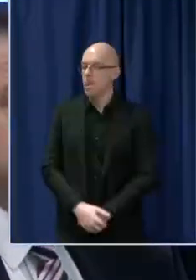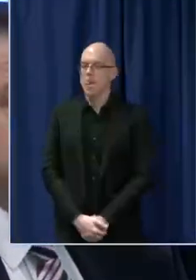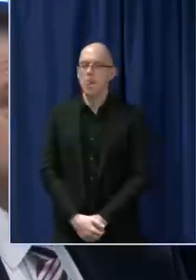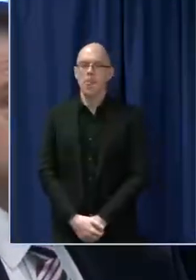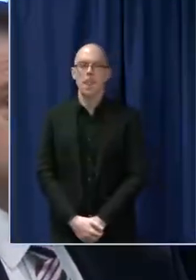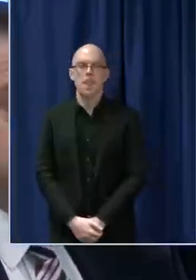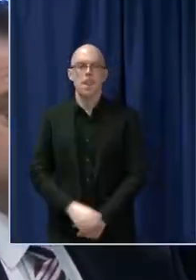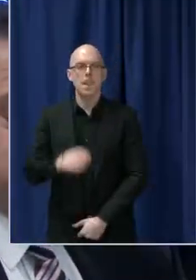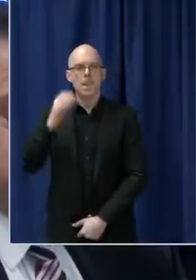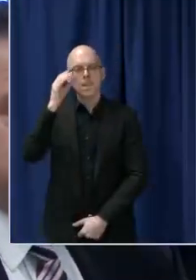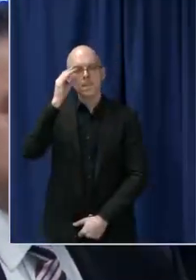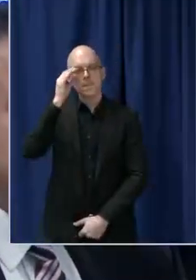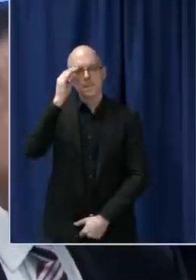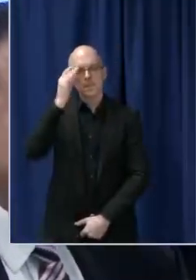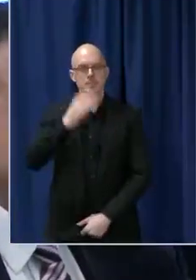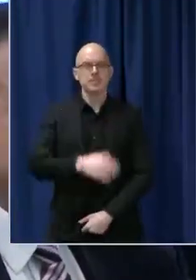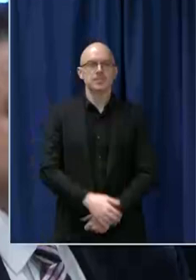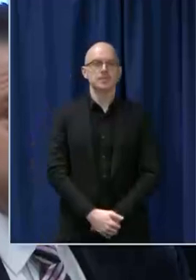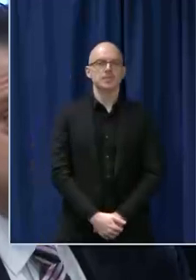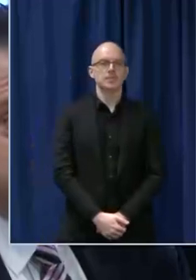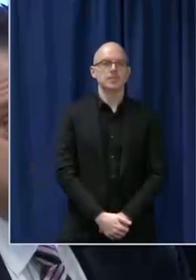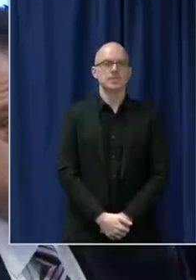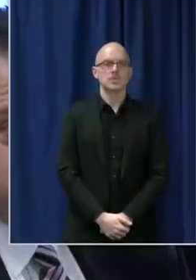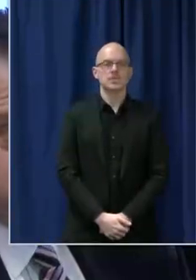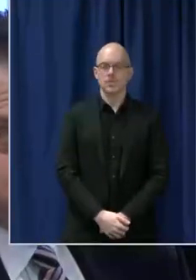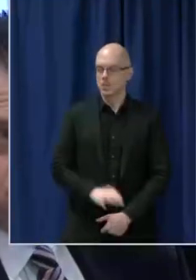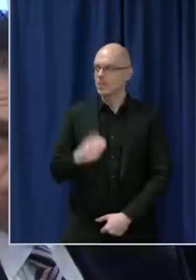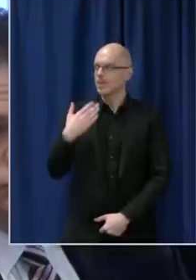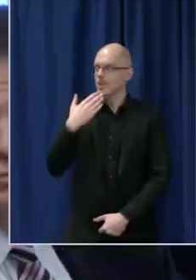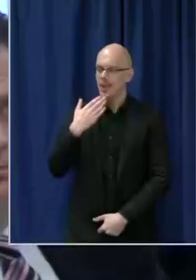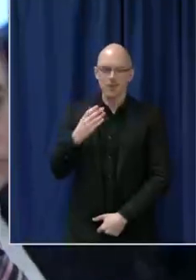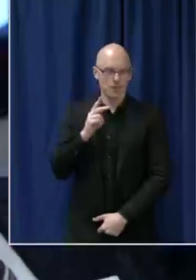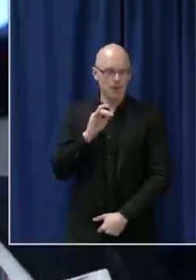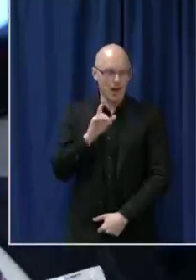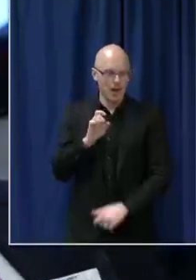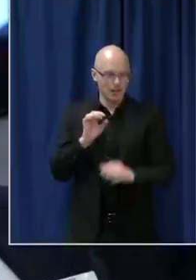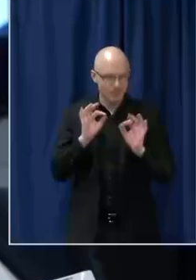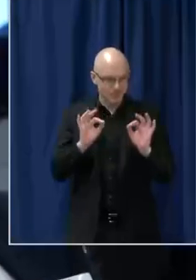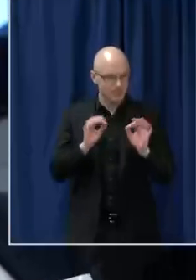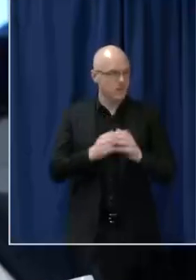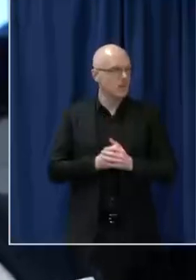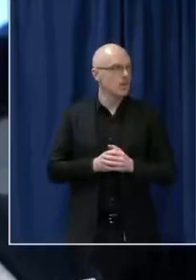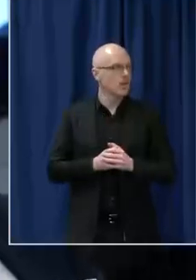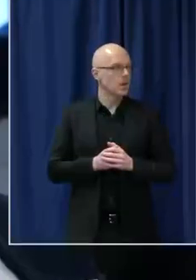Okay, thank you, Kyle. We are continuing now with the